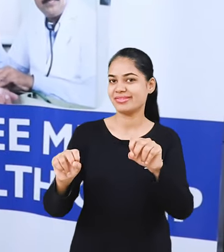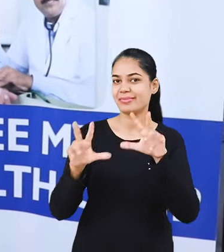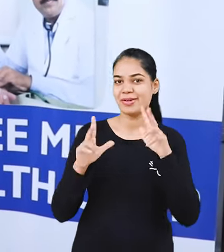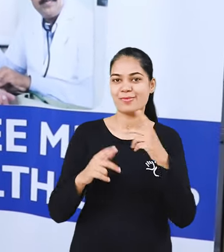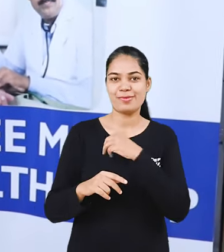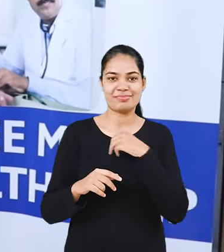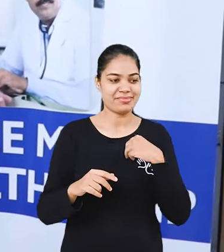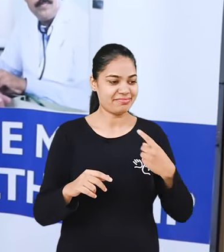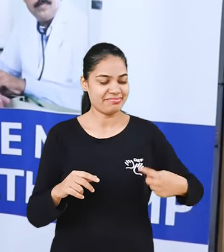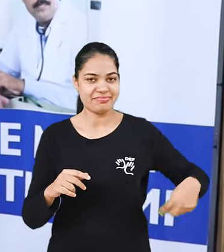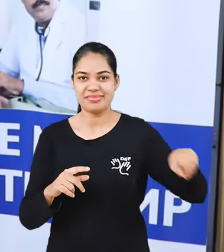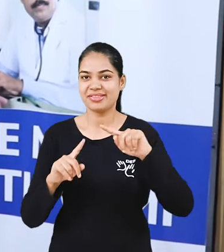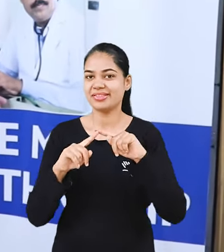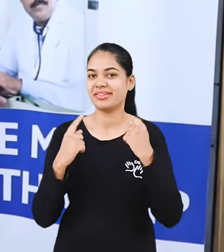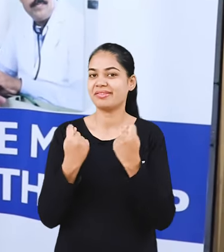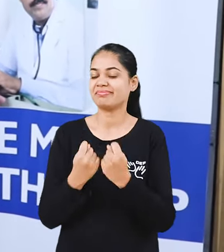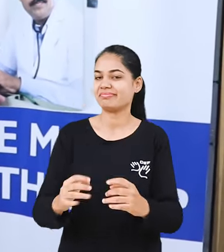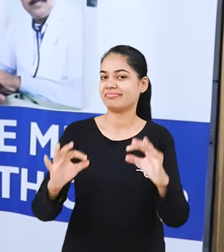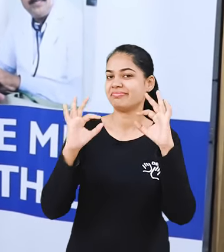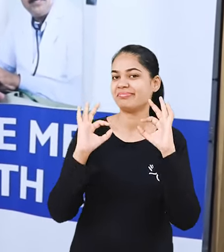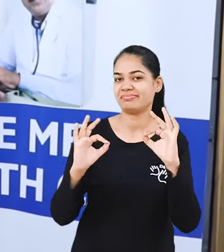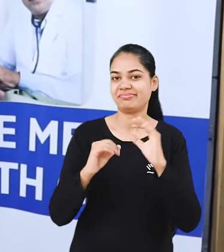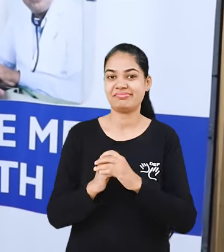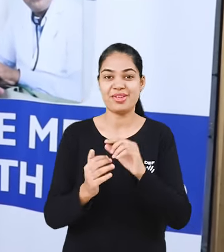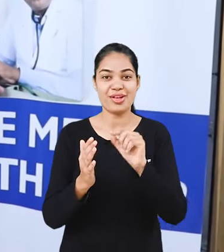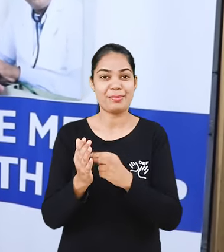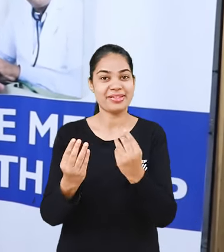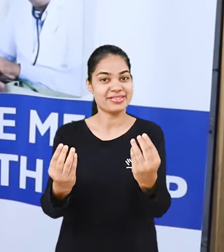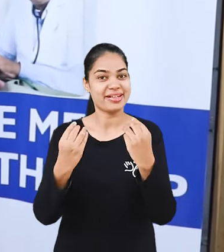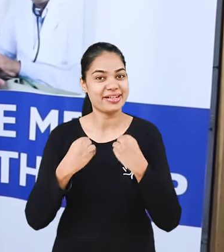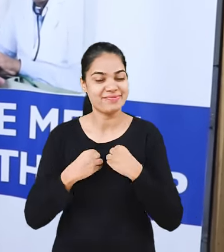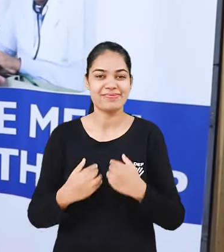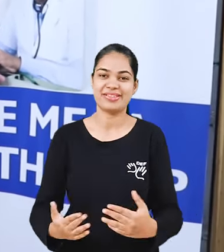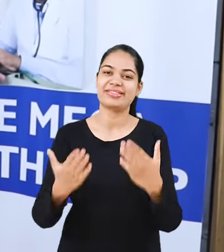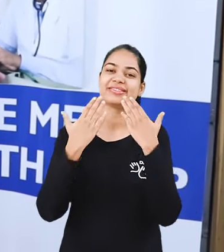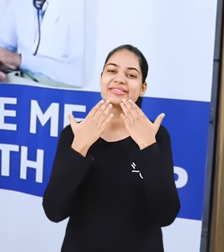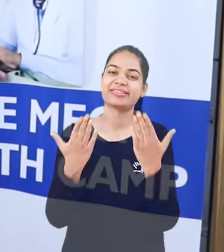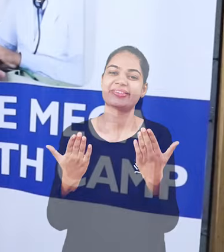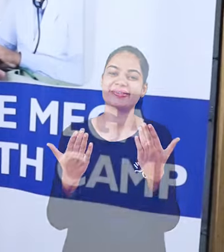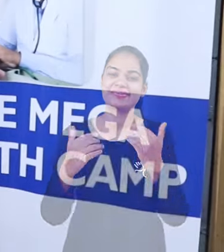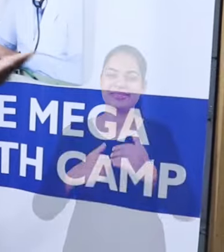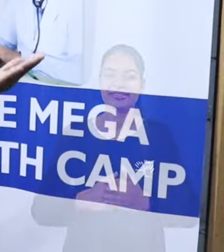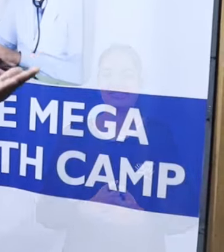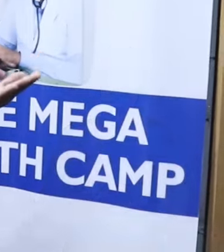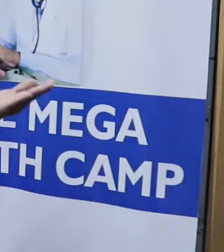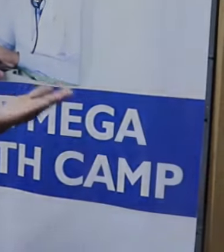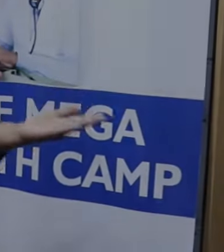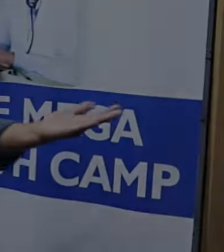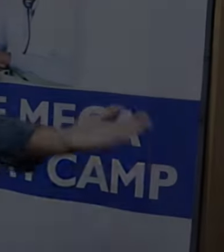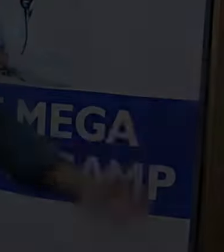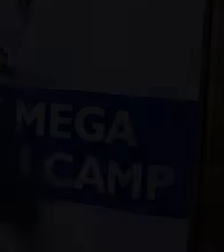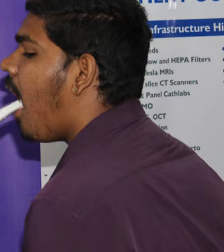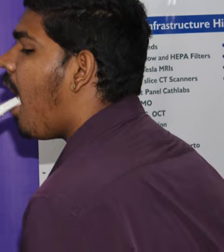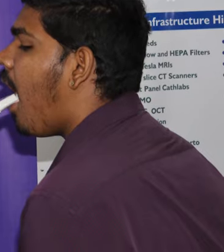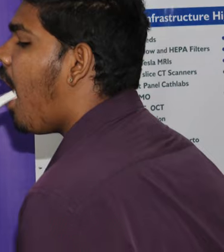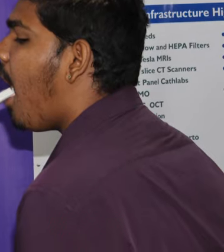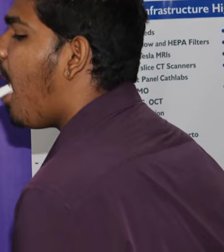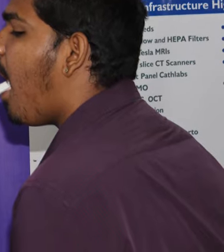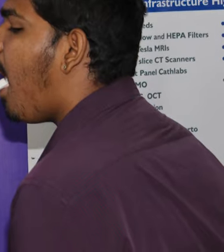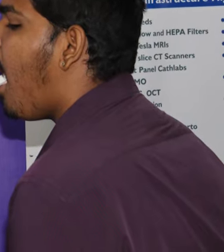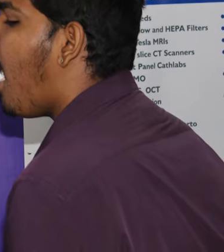as our team members also. Thank you for giving this great opportunity to us.